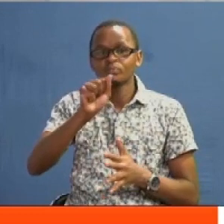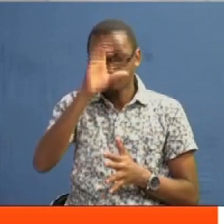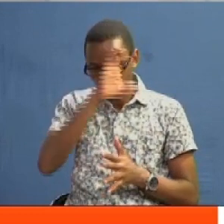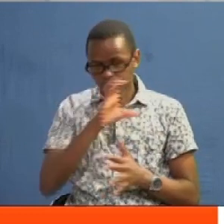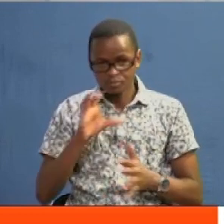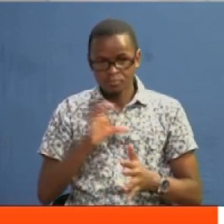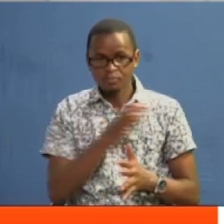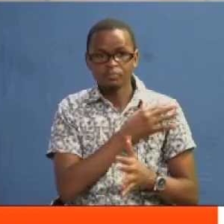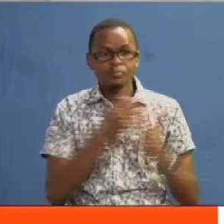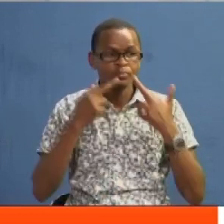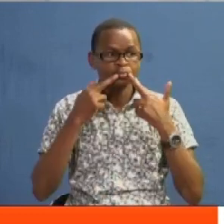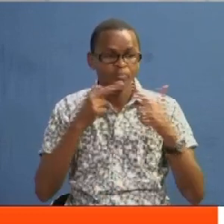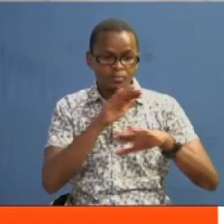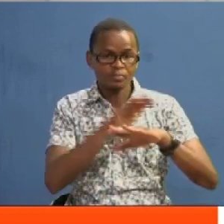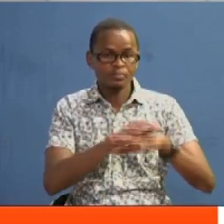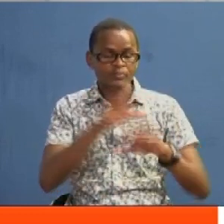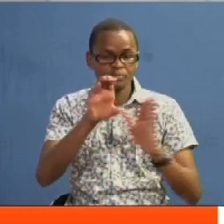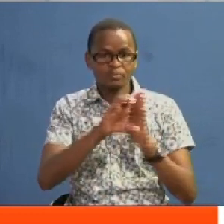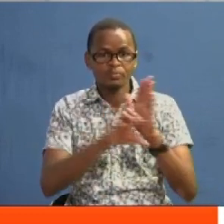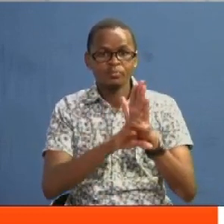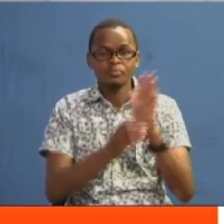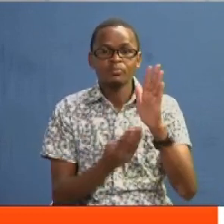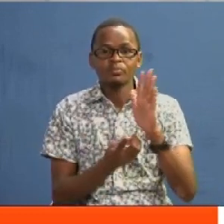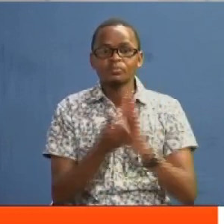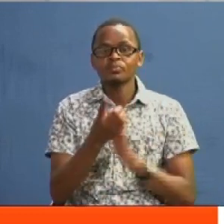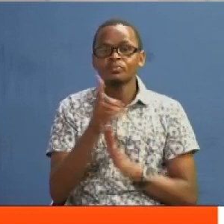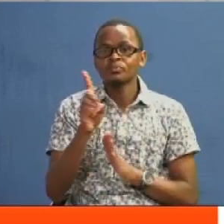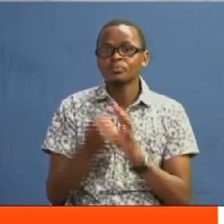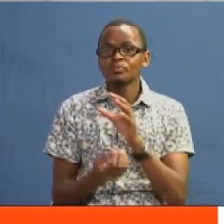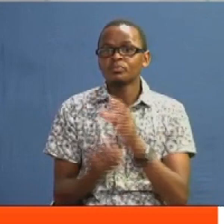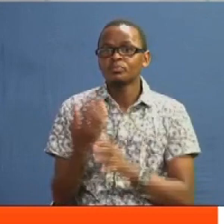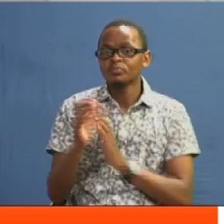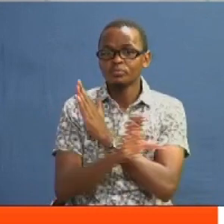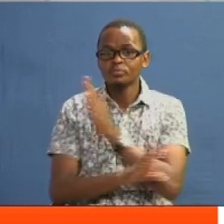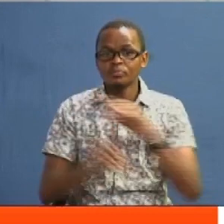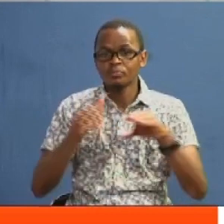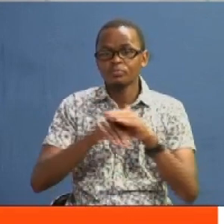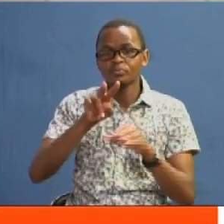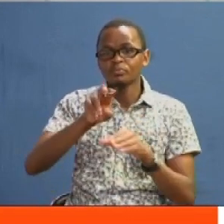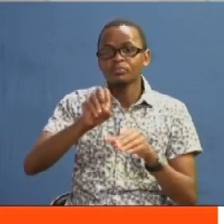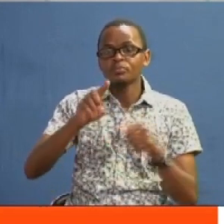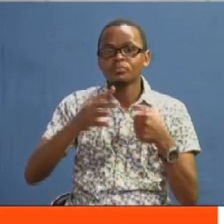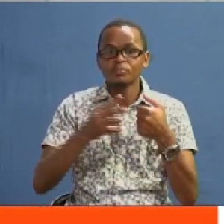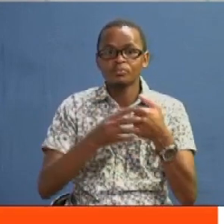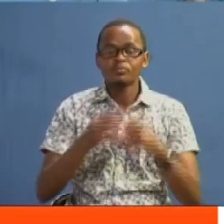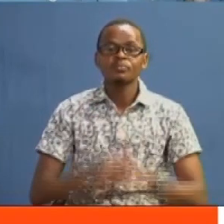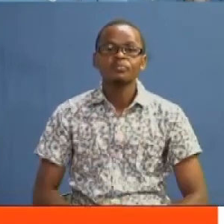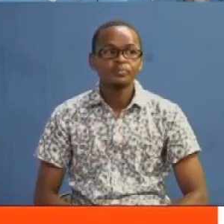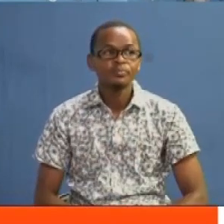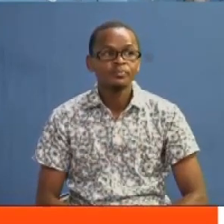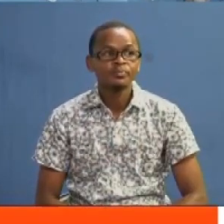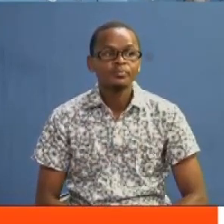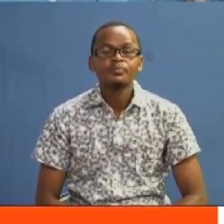Githurai and reports on curriculum development since its rollout in the country in 2019.